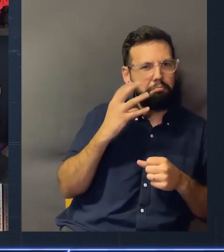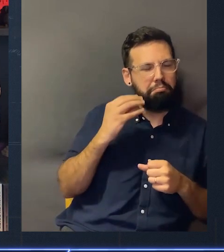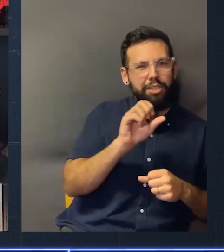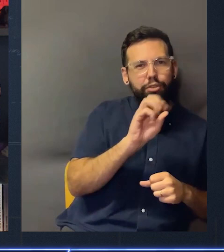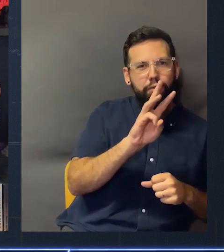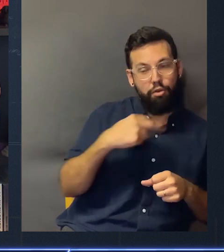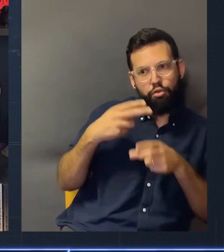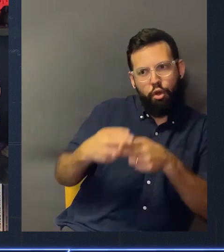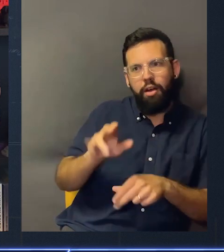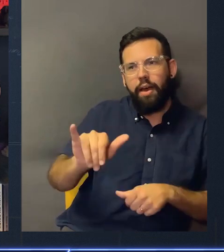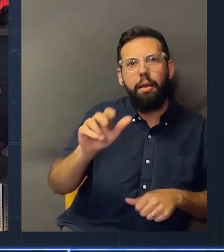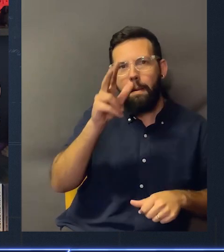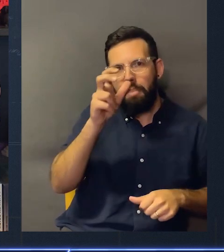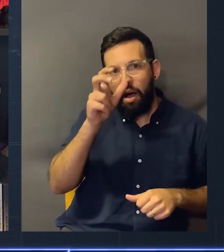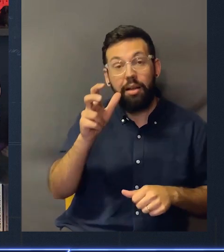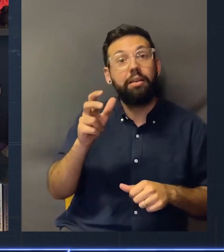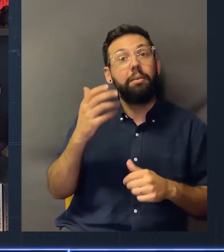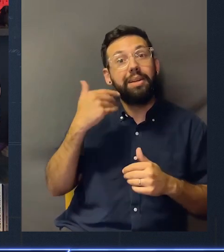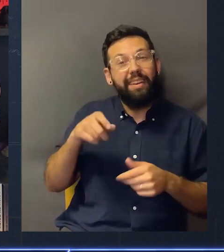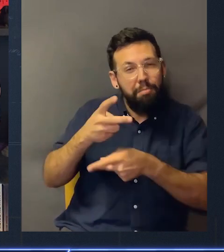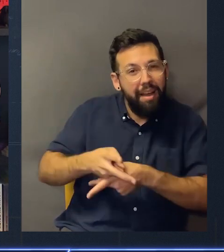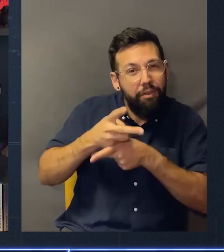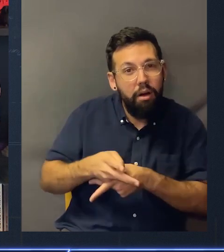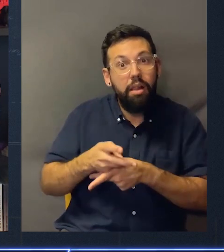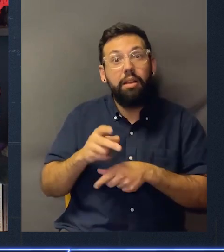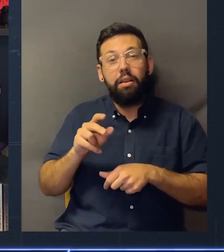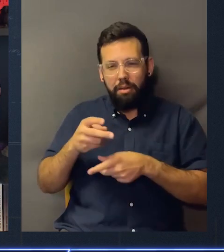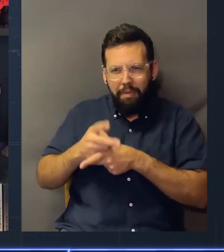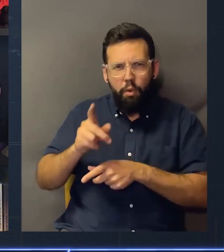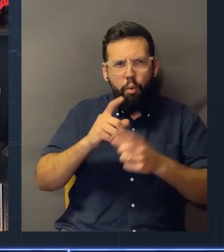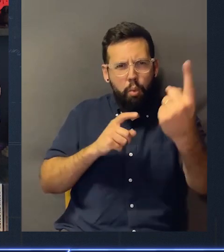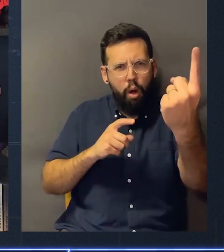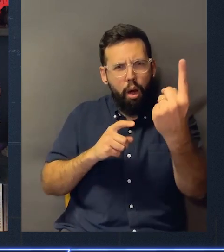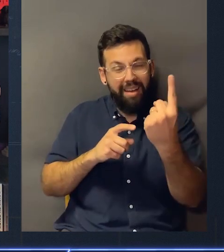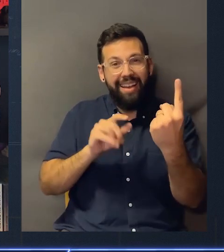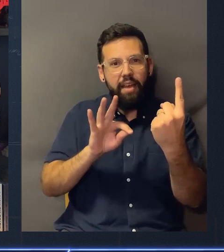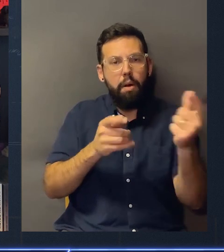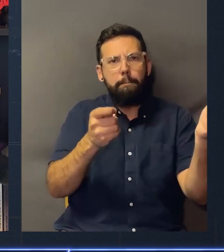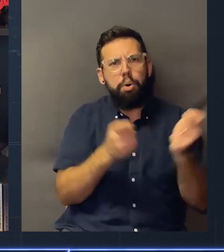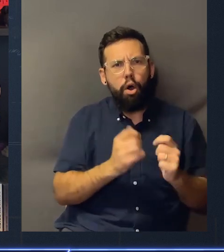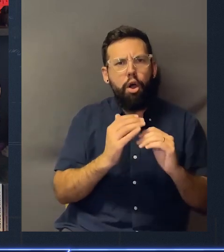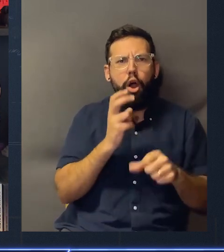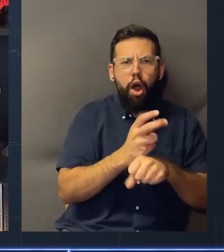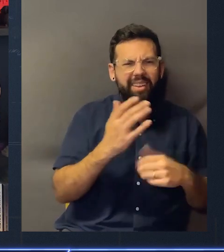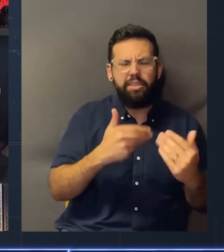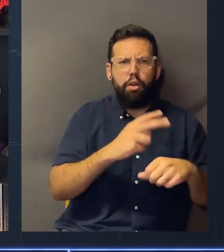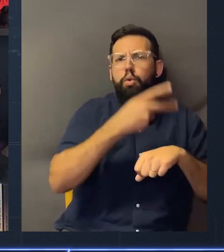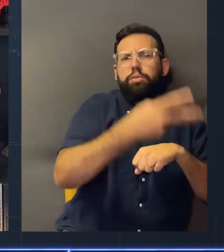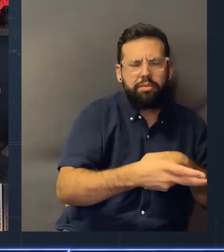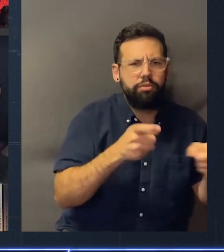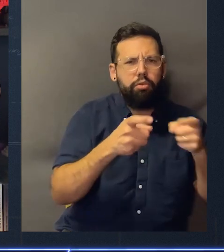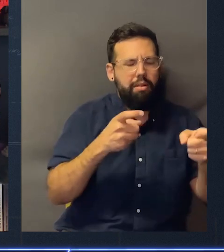momentum, gravity takes over and you lose control. So I'm being really, really careful. We're